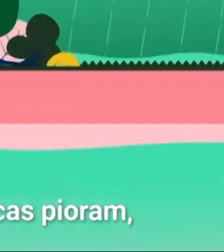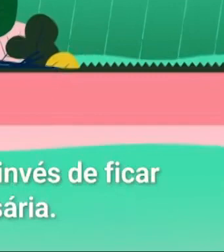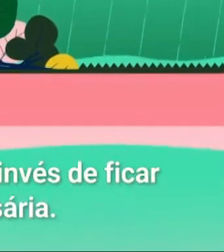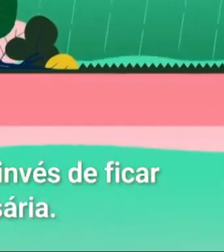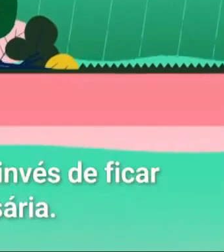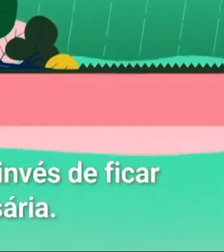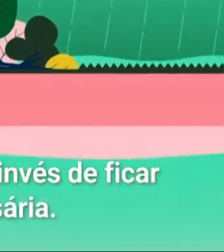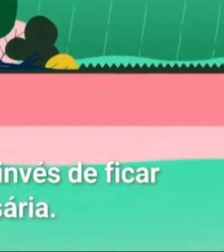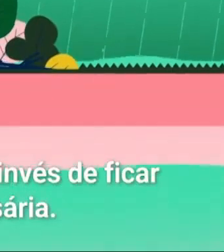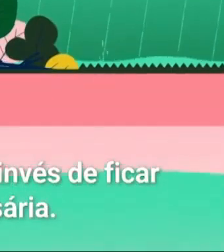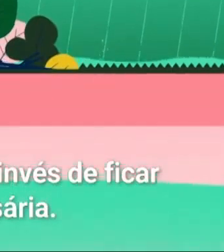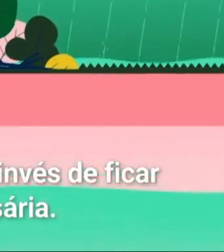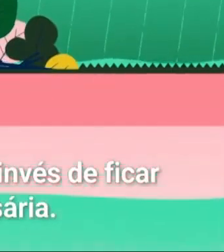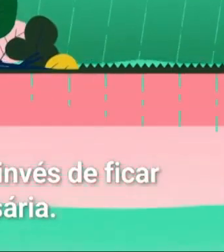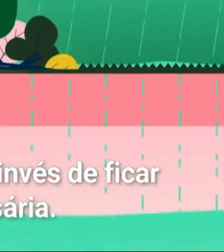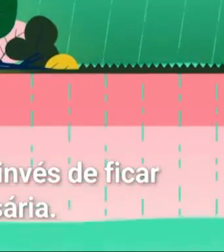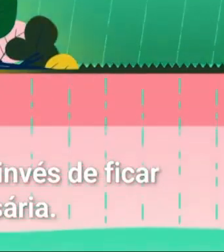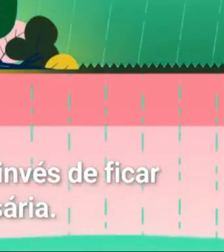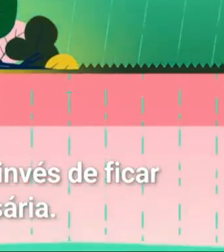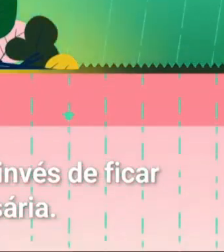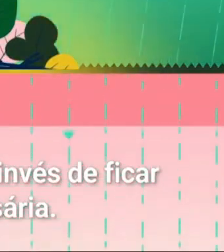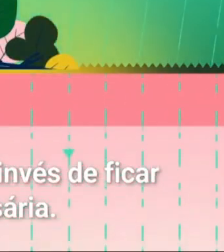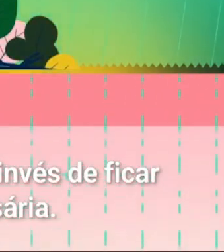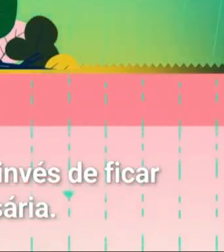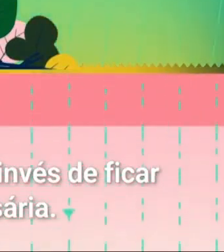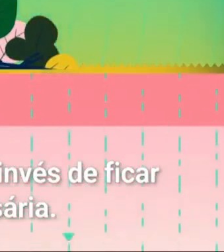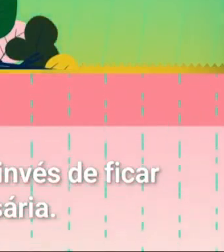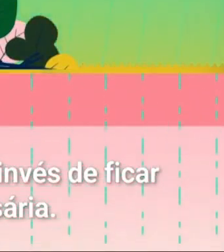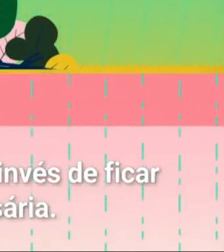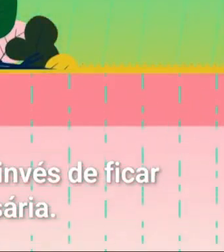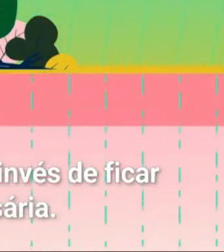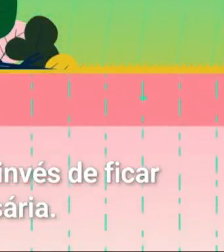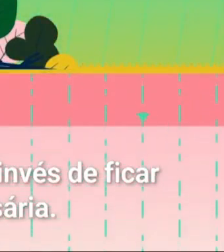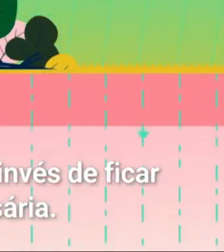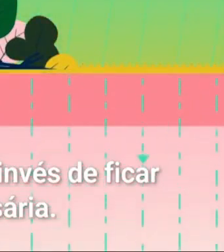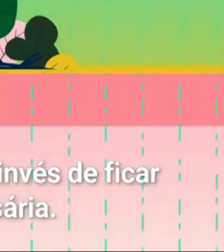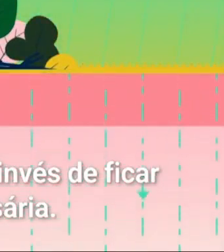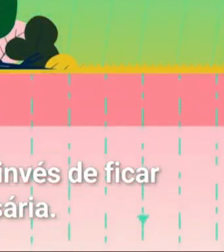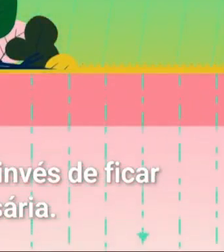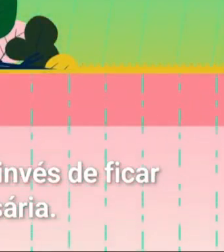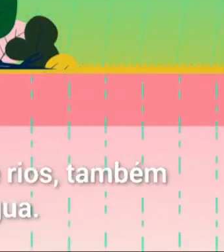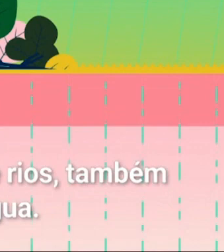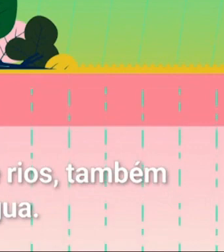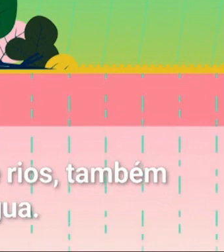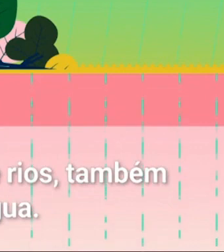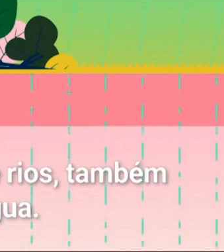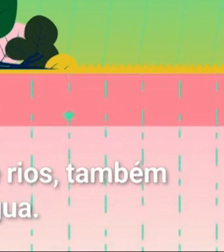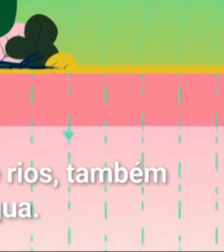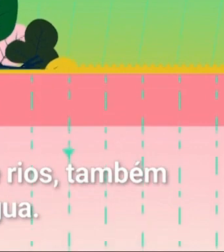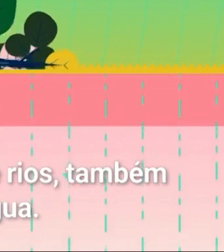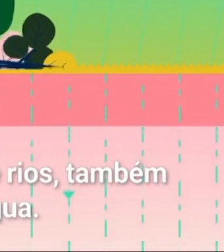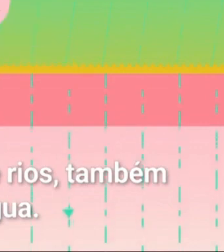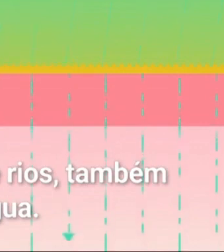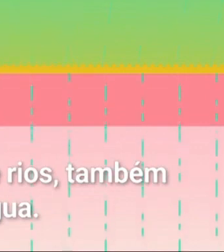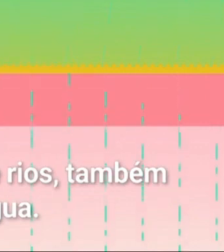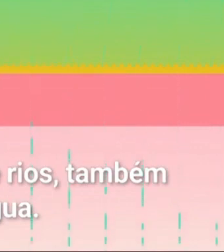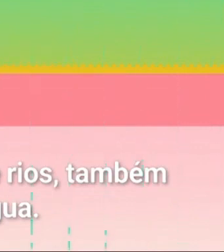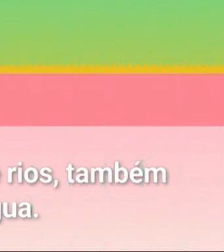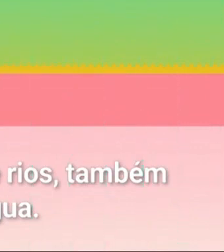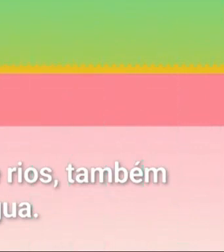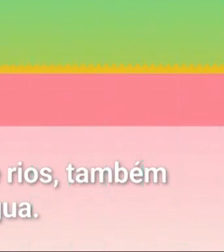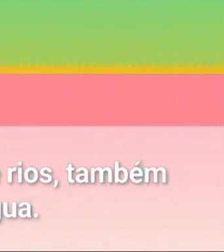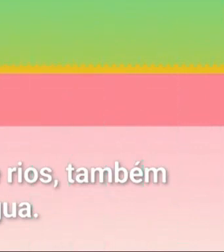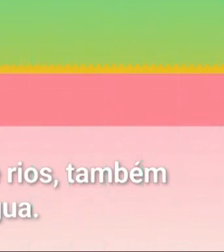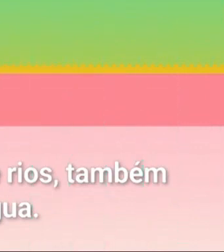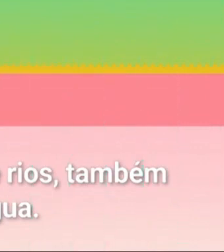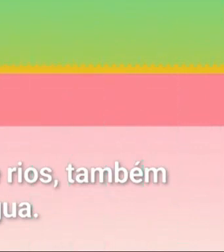get worse because rain flushes straight through the soil instead of being stored for times of need. But when we keep our forests,